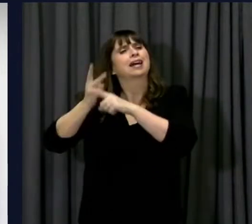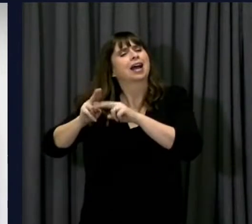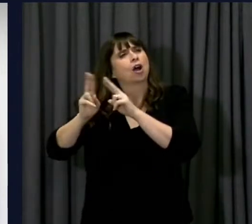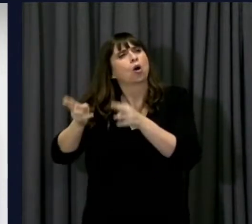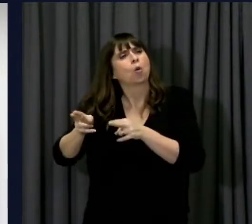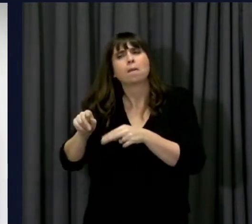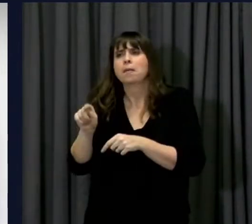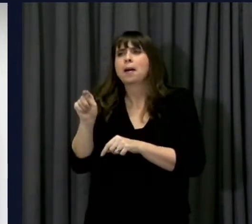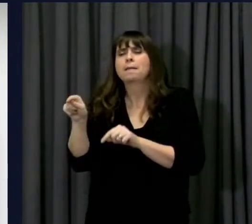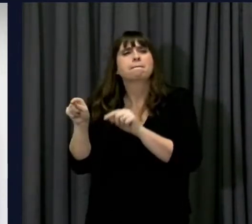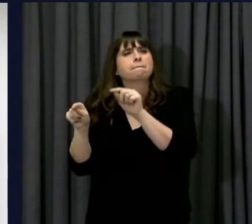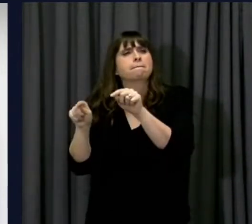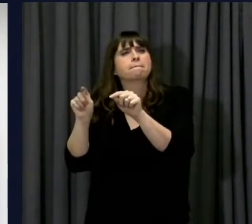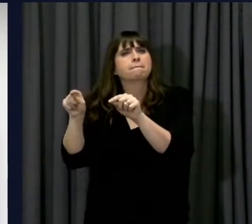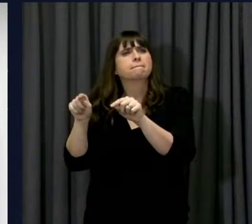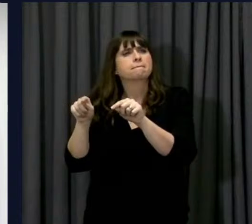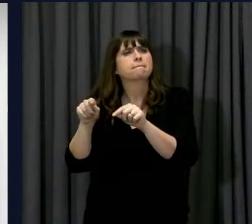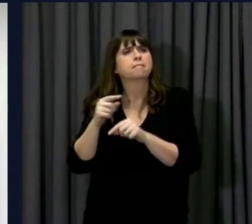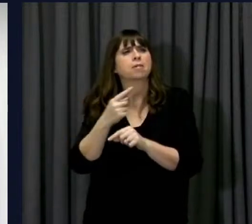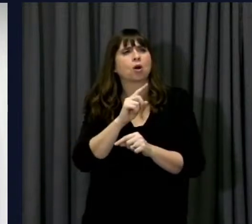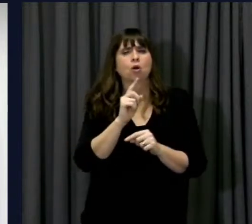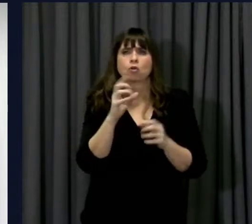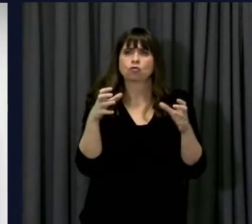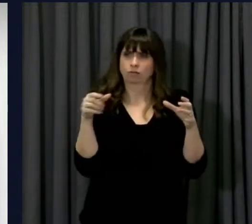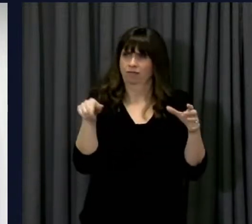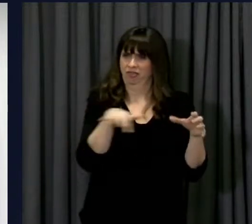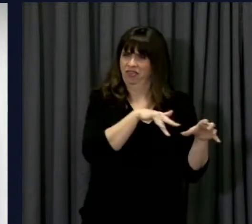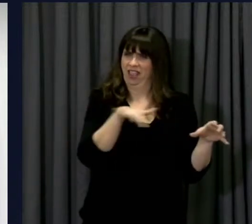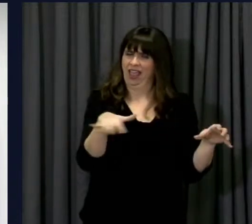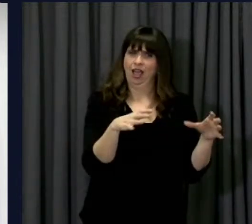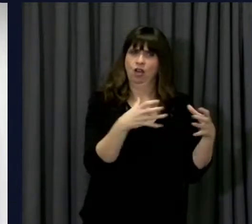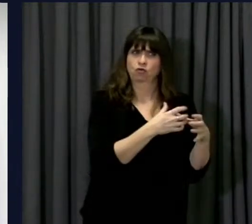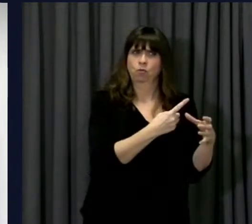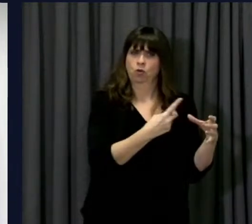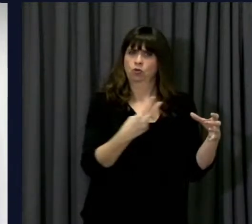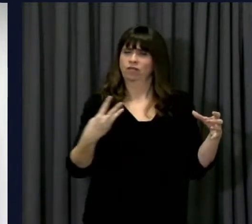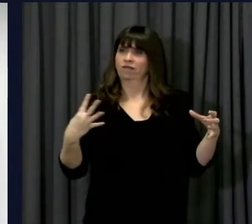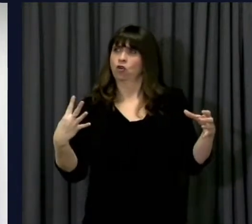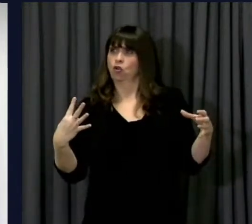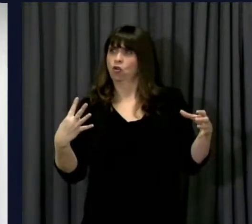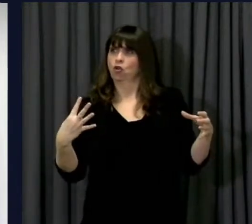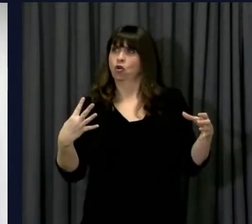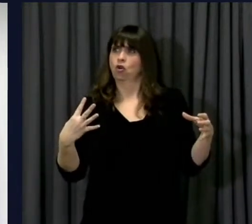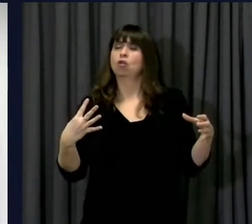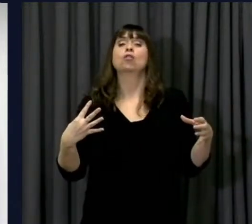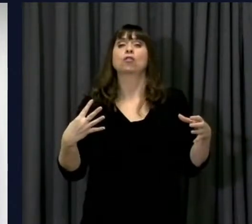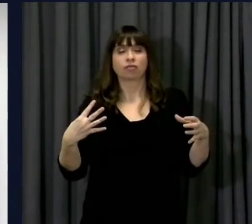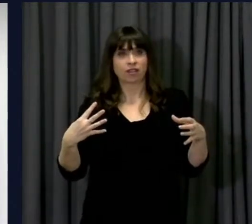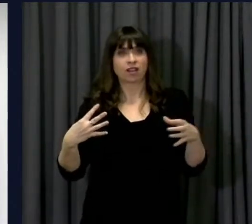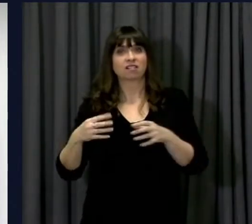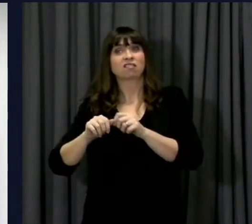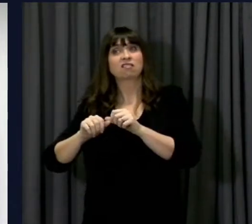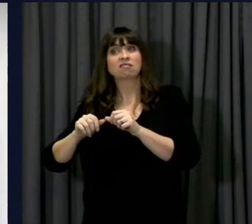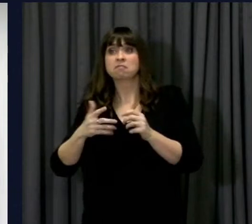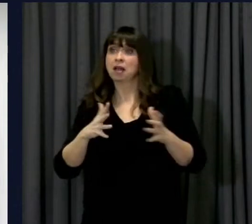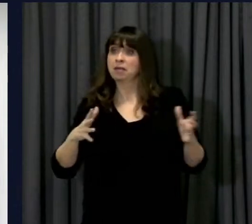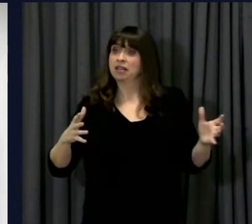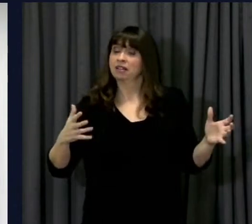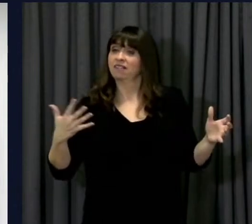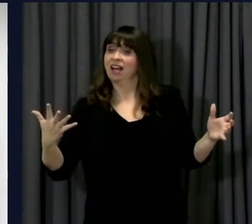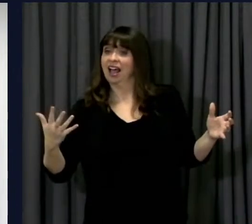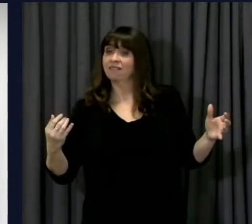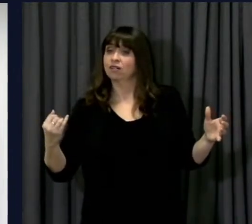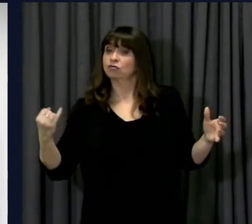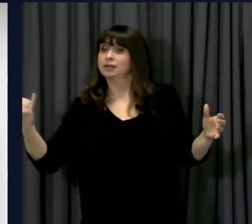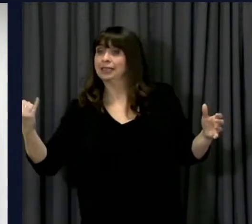be covered in groups 1 to 4. And after that, then certainly in groups 1 to 6 as well. So all of